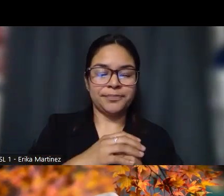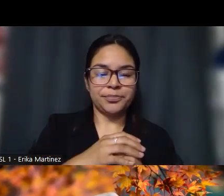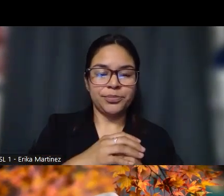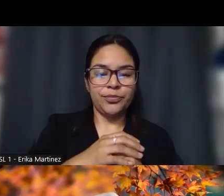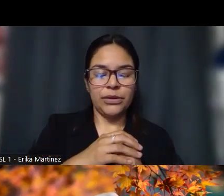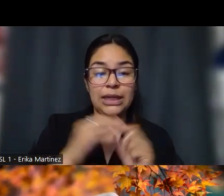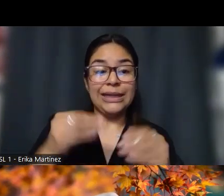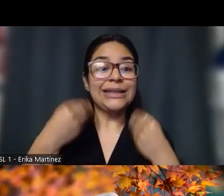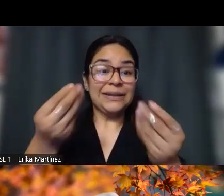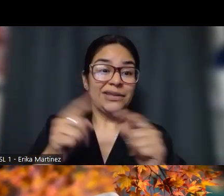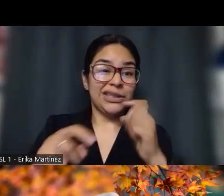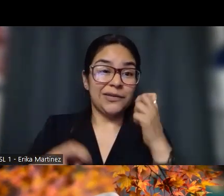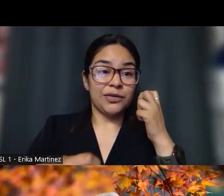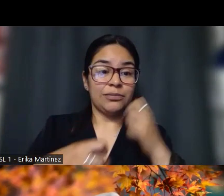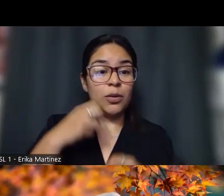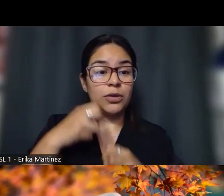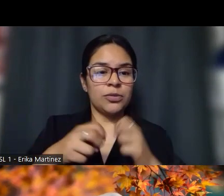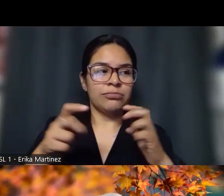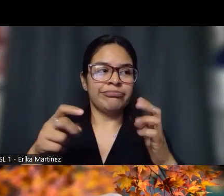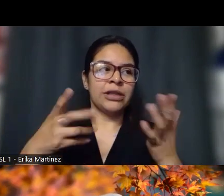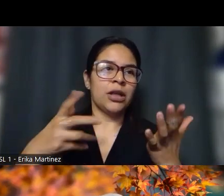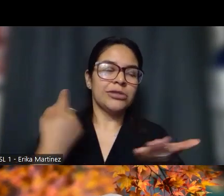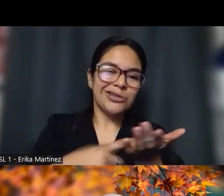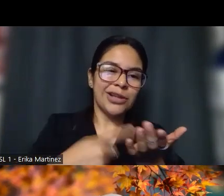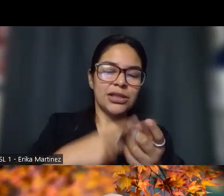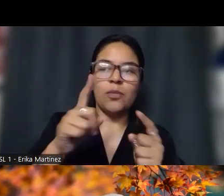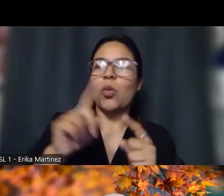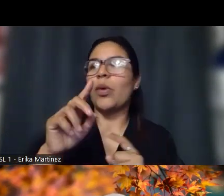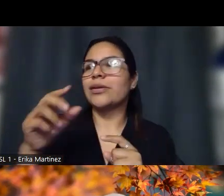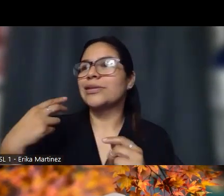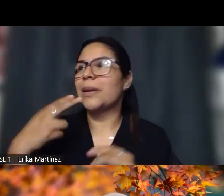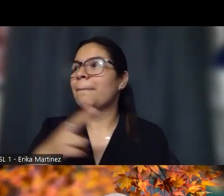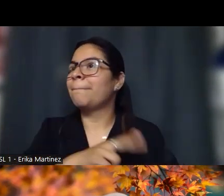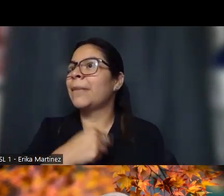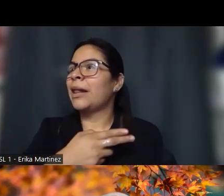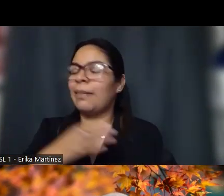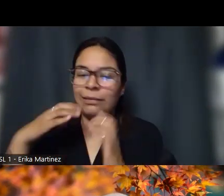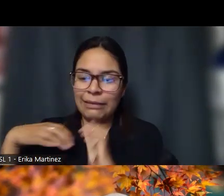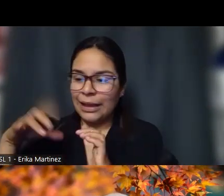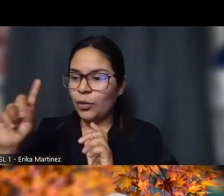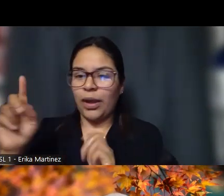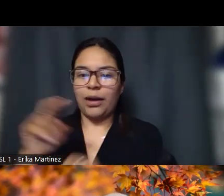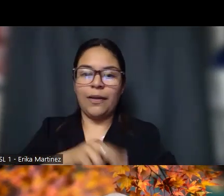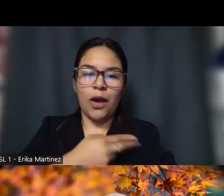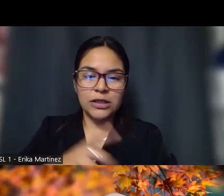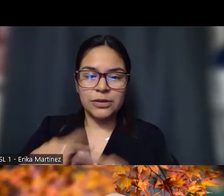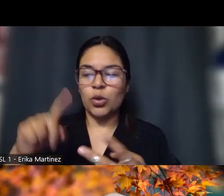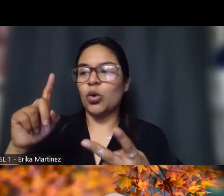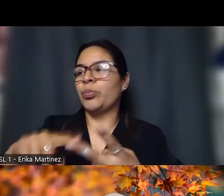issues that were just discussed. Where is the patient? Are they in the hospital? Are they going back? Where did the abuse